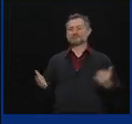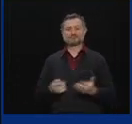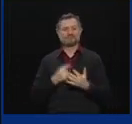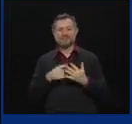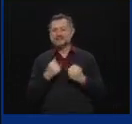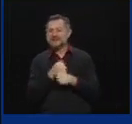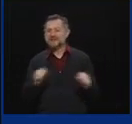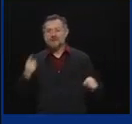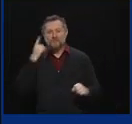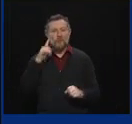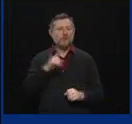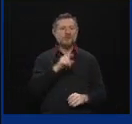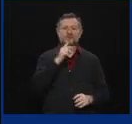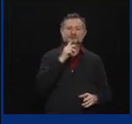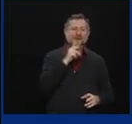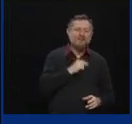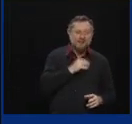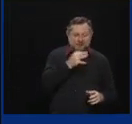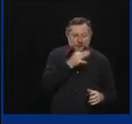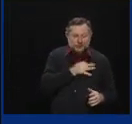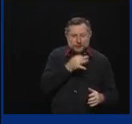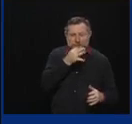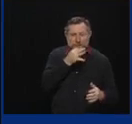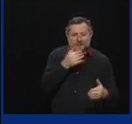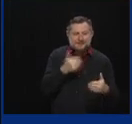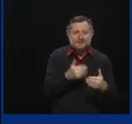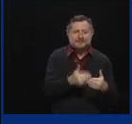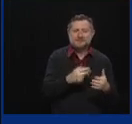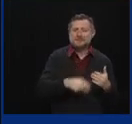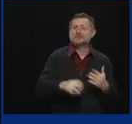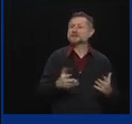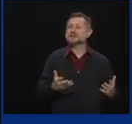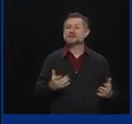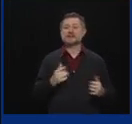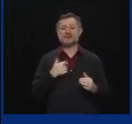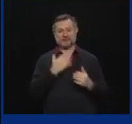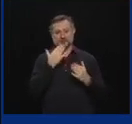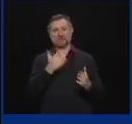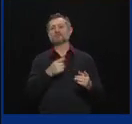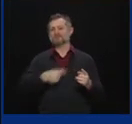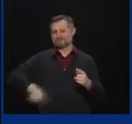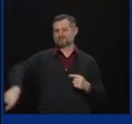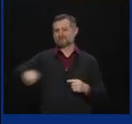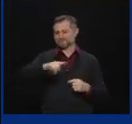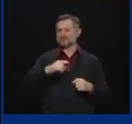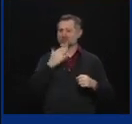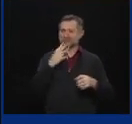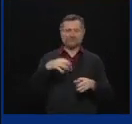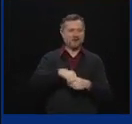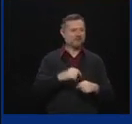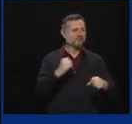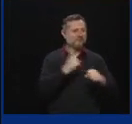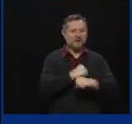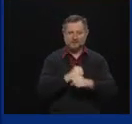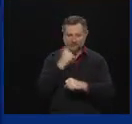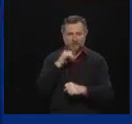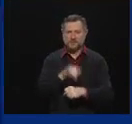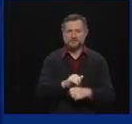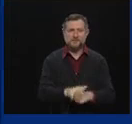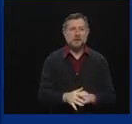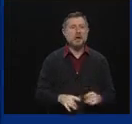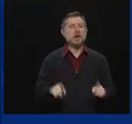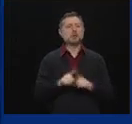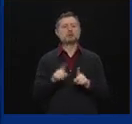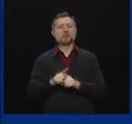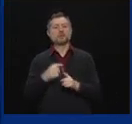So I want to thank all of the individuals who are part of this. I also wanted to say we are seeing the spikes